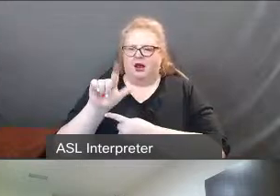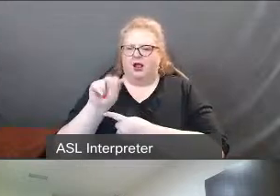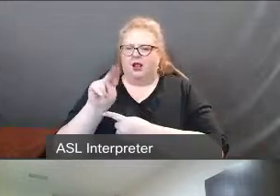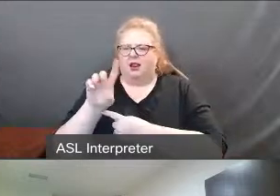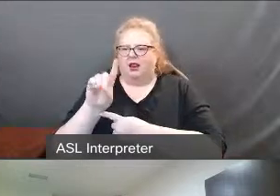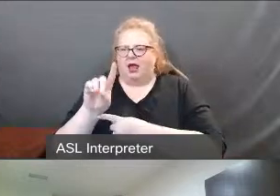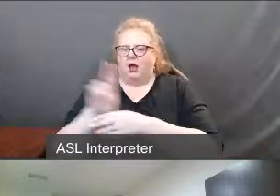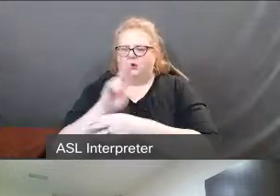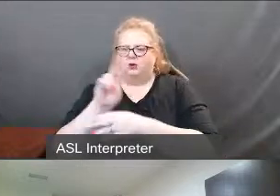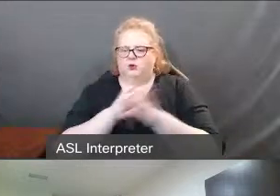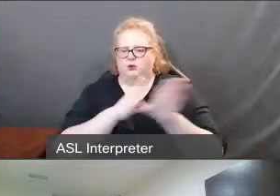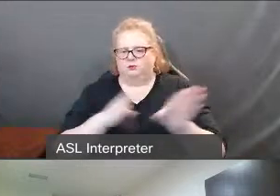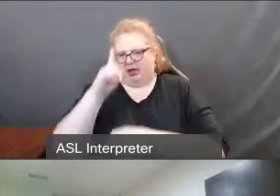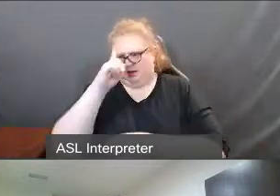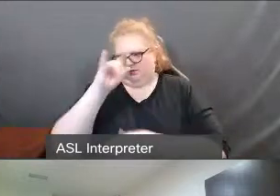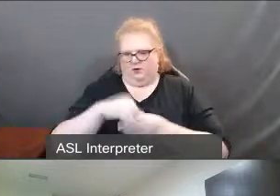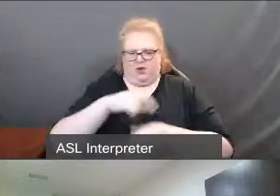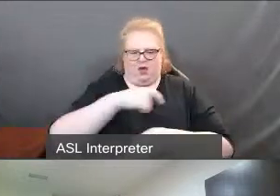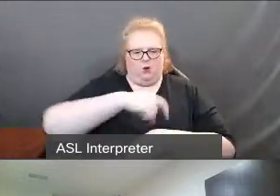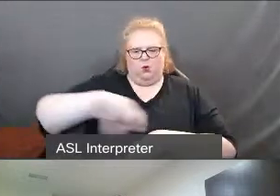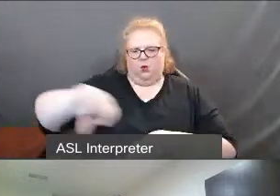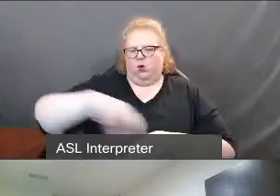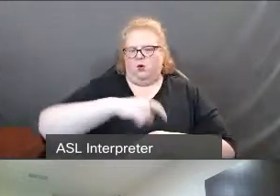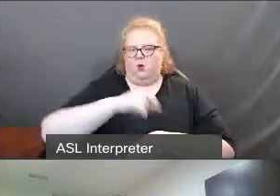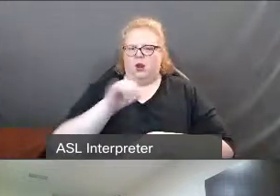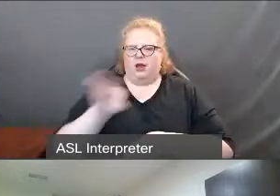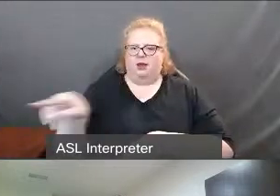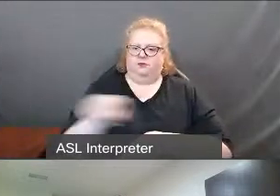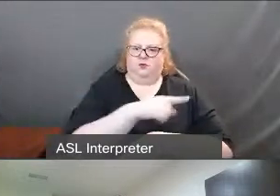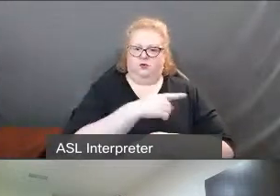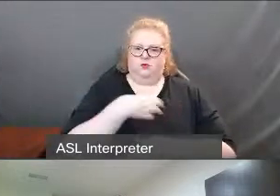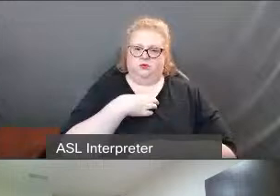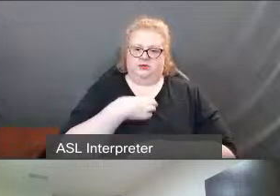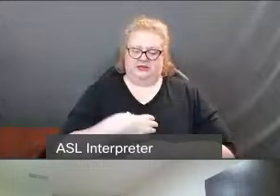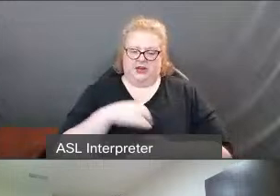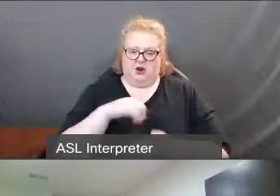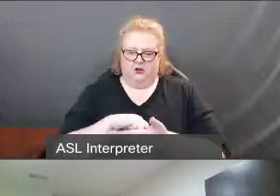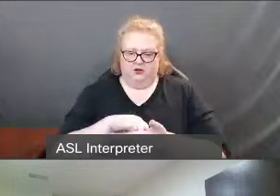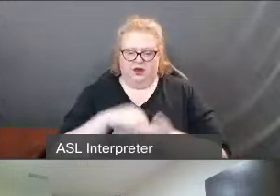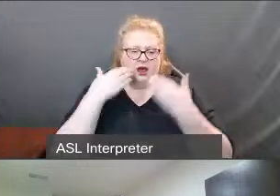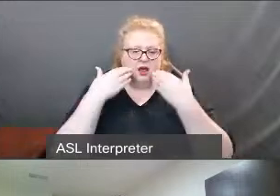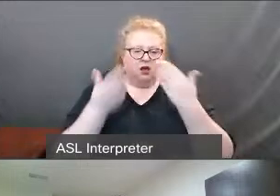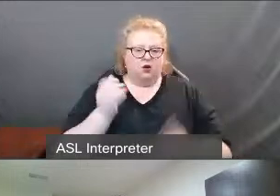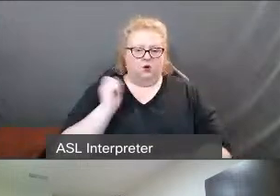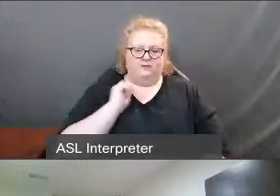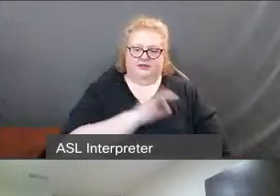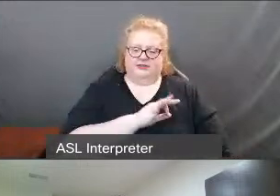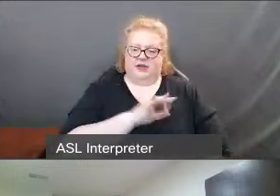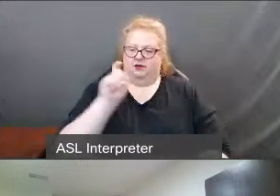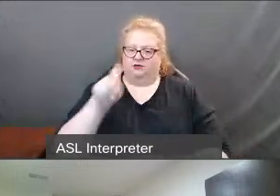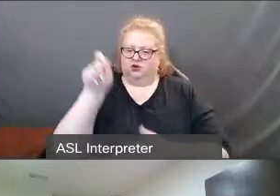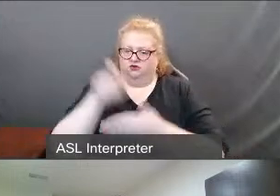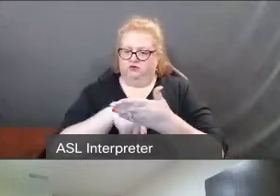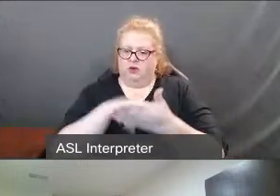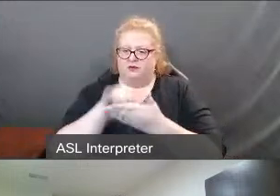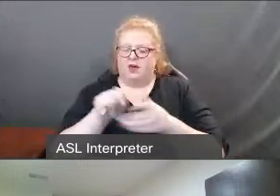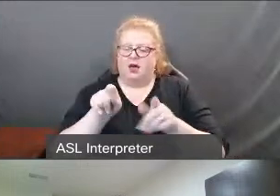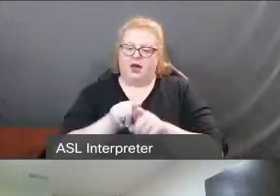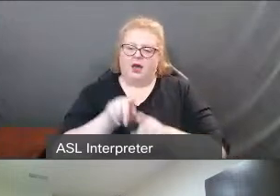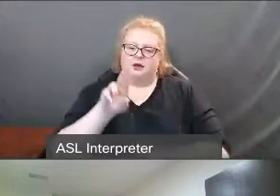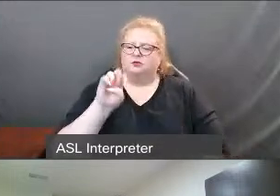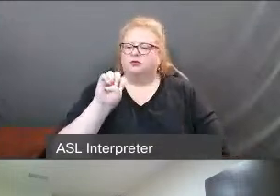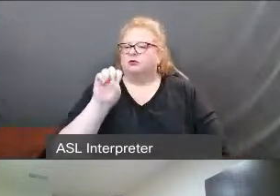if the commission so desires that. And I don't know if staff should write that up as a resolution or what's the